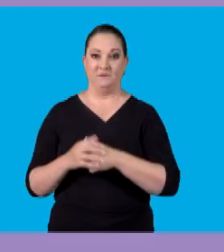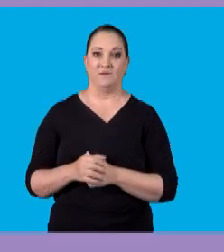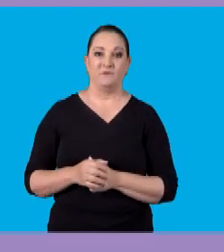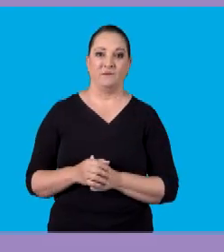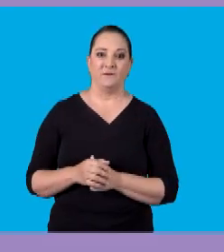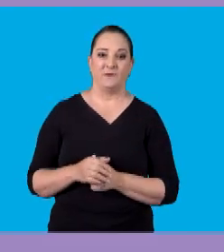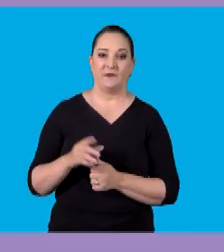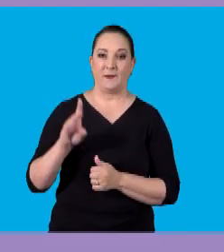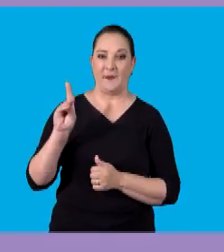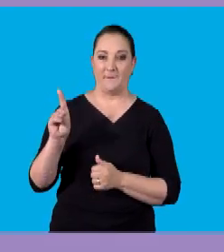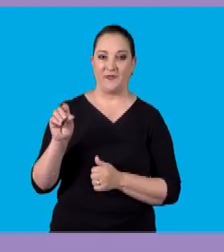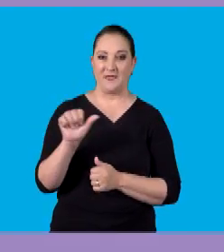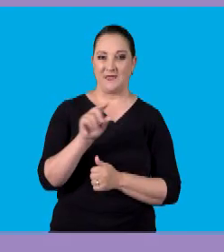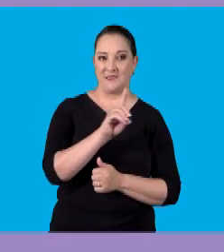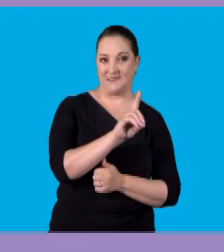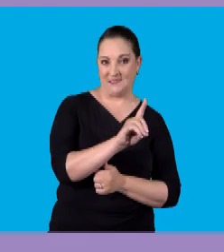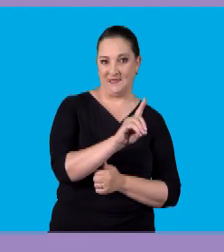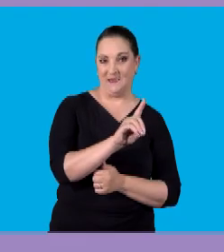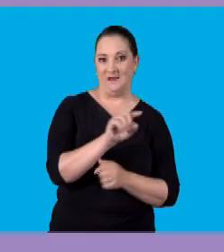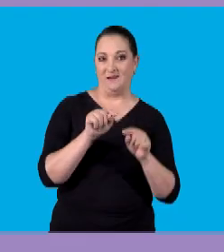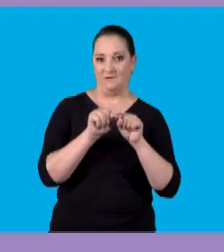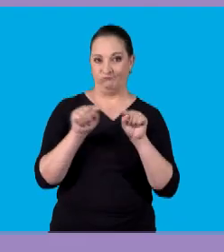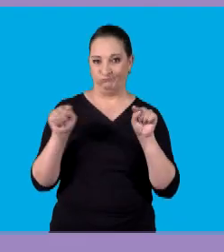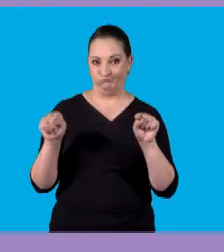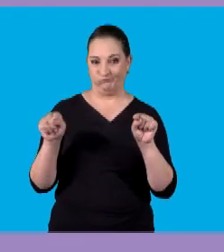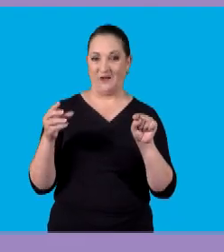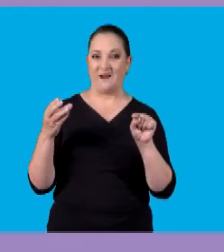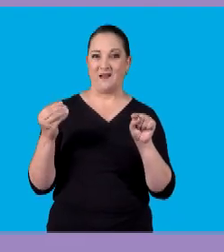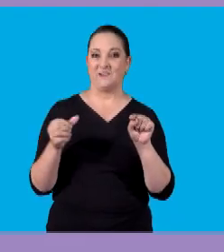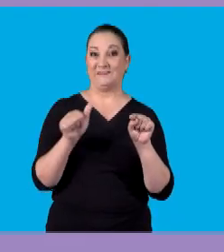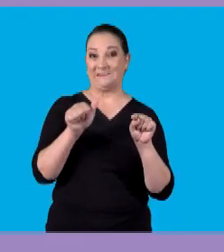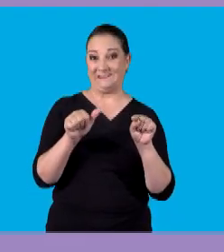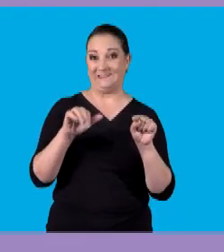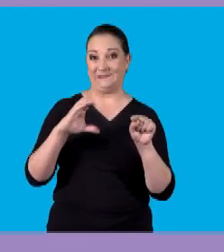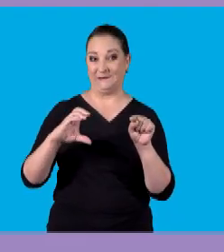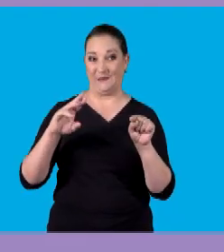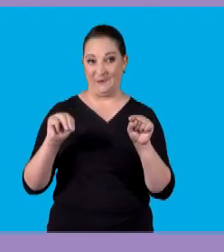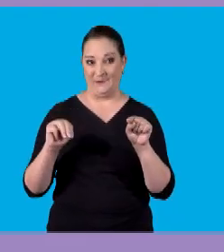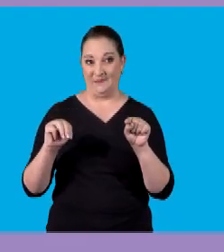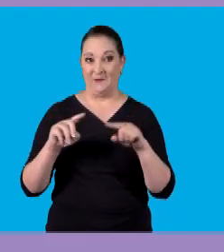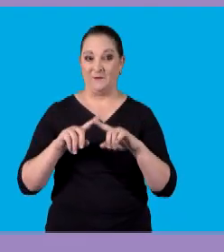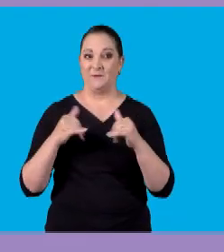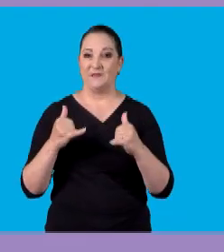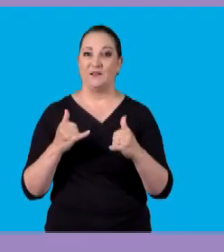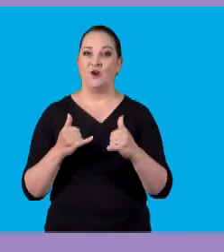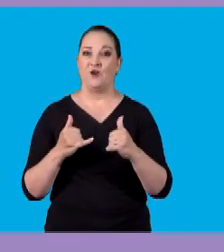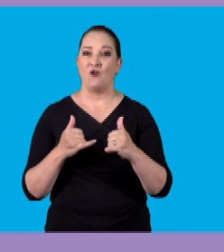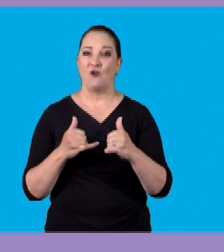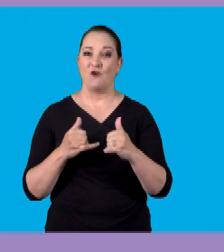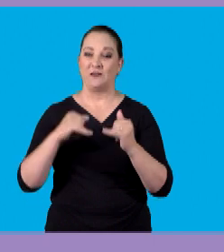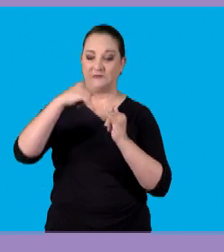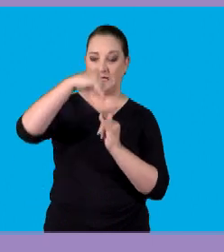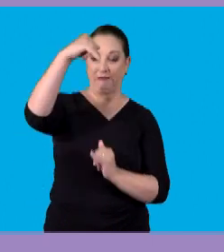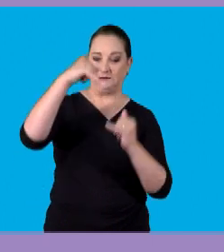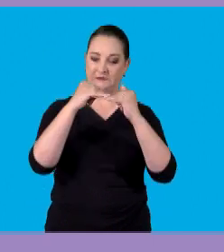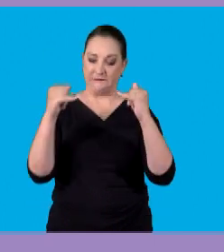6 centimeters. The diagonals meet at J. Calculate. So let's start with the first one there, which is the